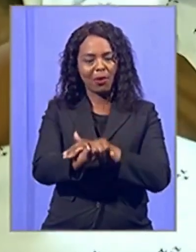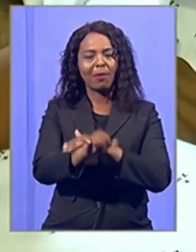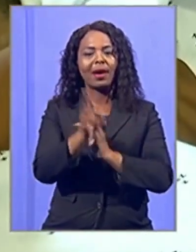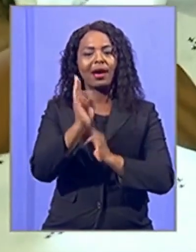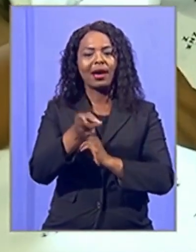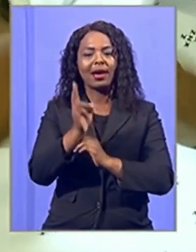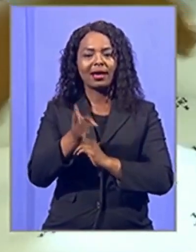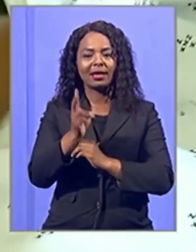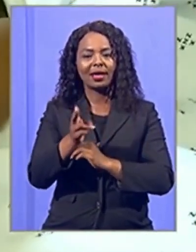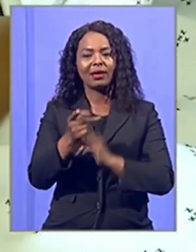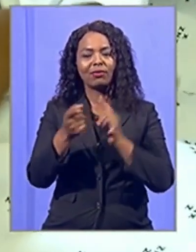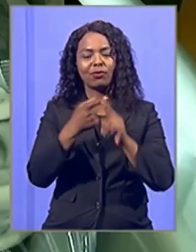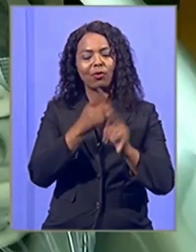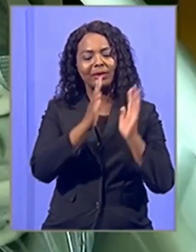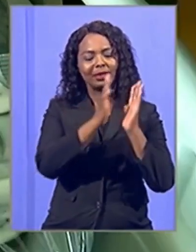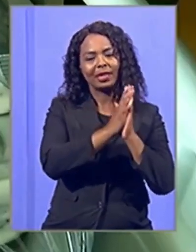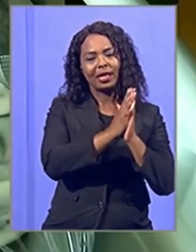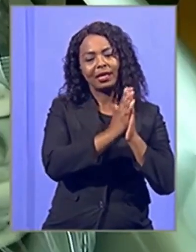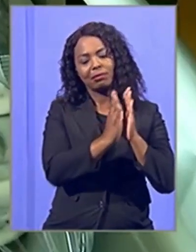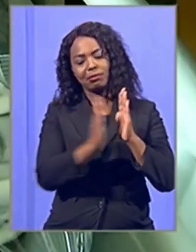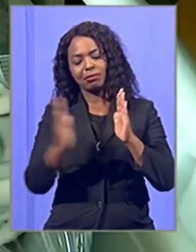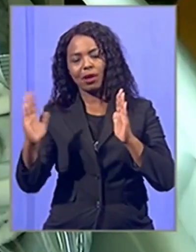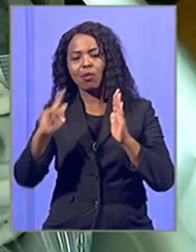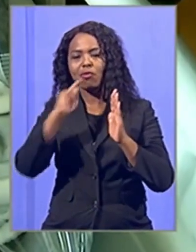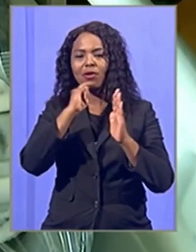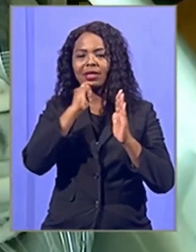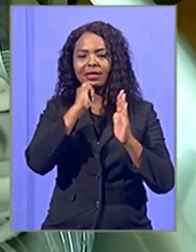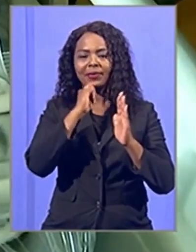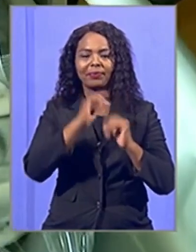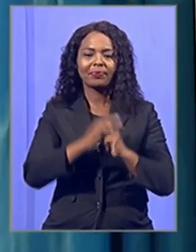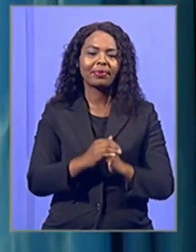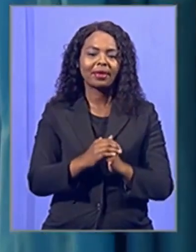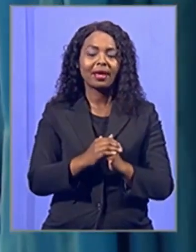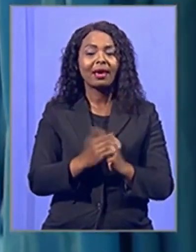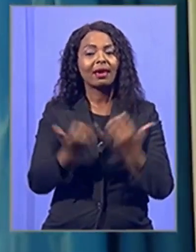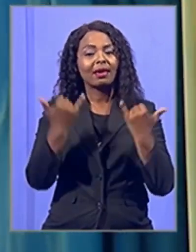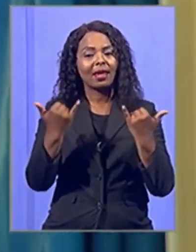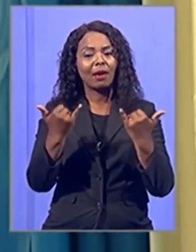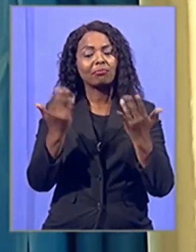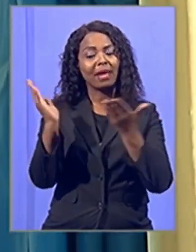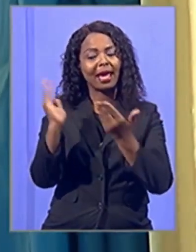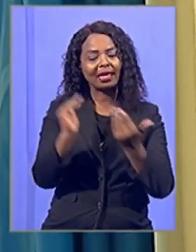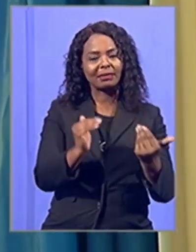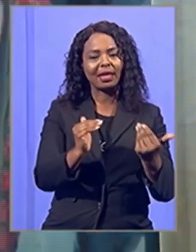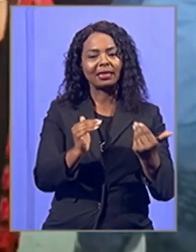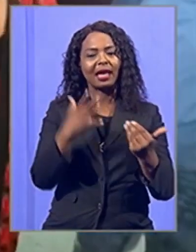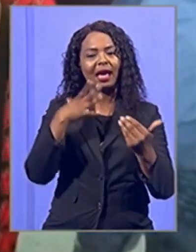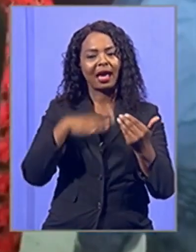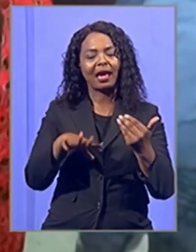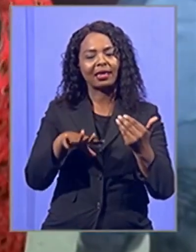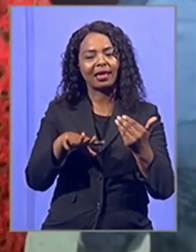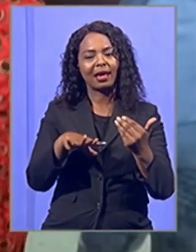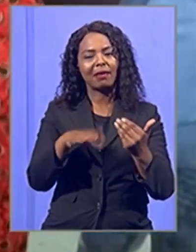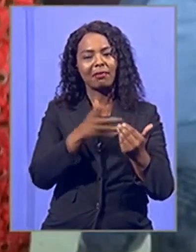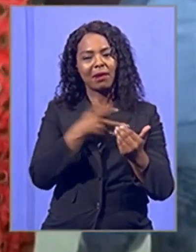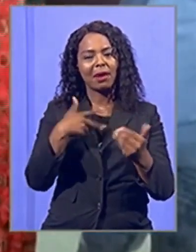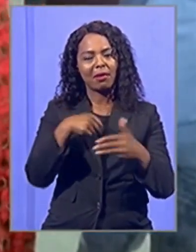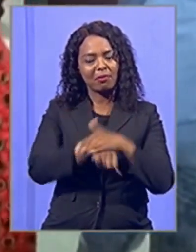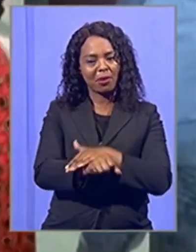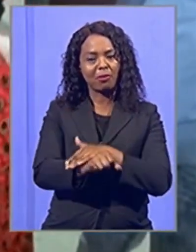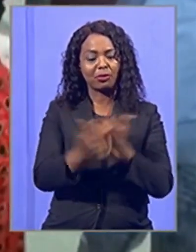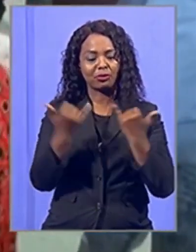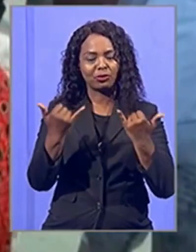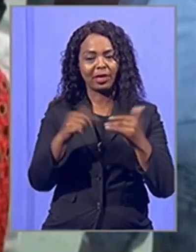gape go ya go iri ya 10 mesong ye. Ba re ba lebeletse gore batswadi ba bangwe ba tla šegofatšwa ka masea